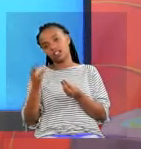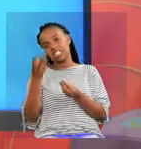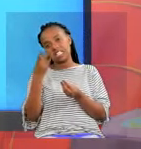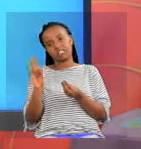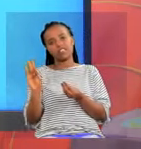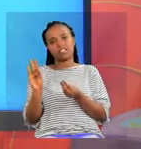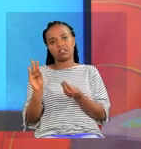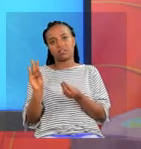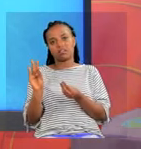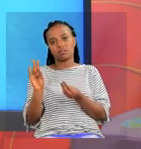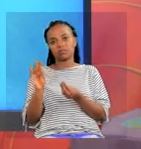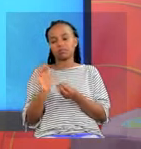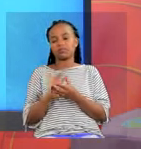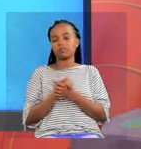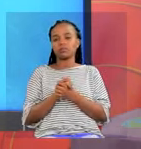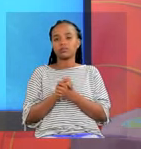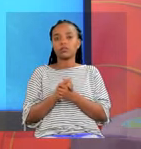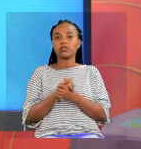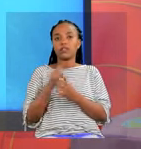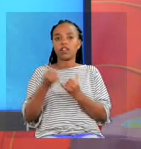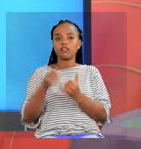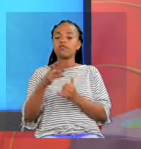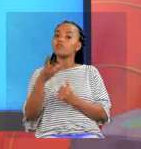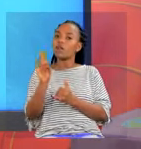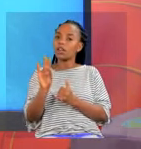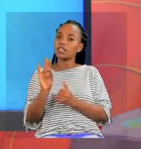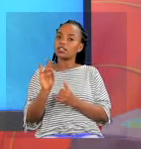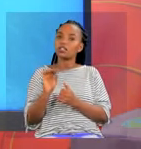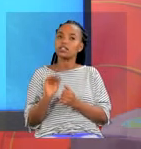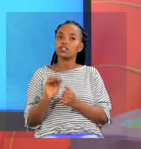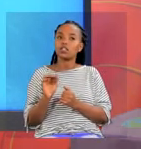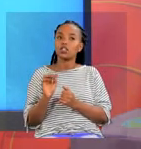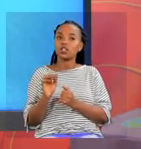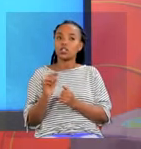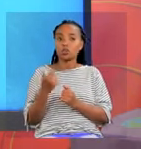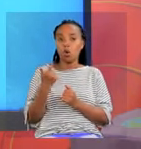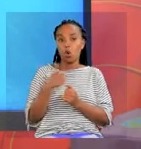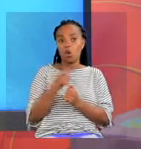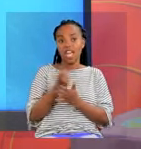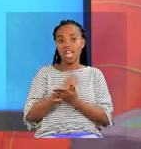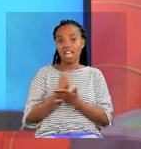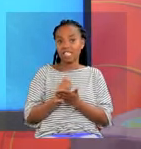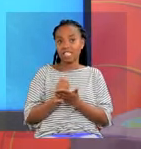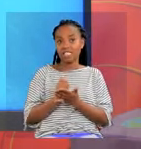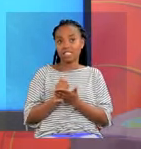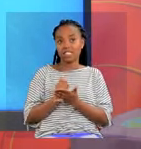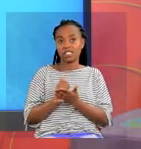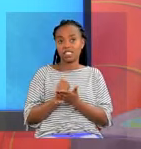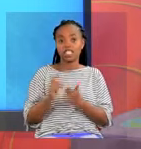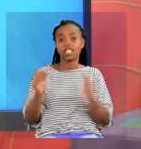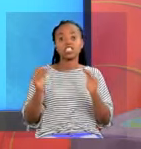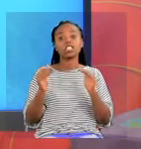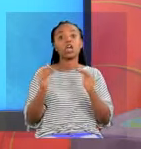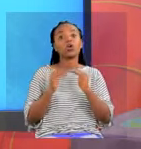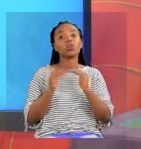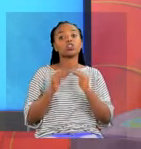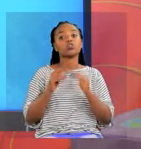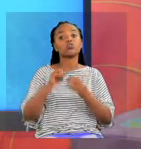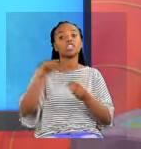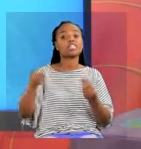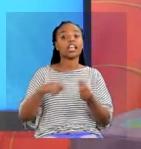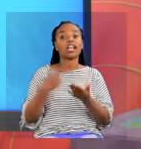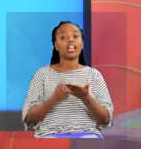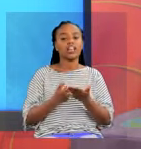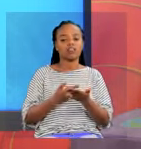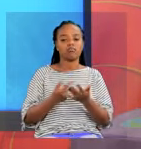17. You have this one. So we have written the equation of a circle in this